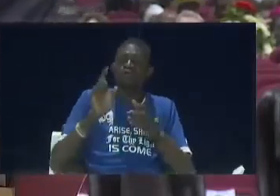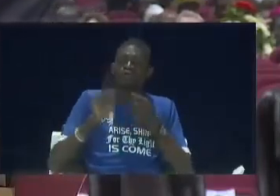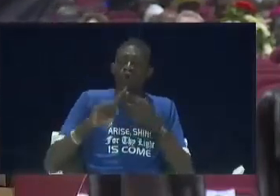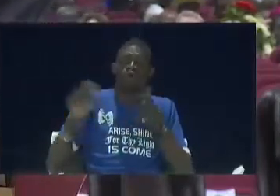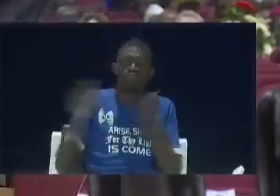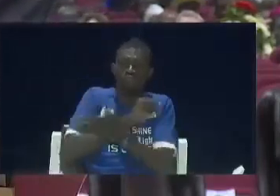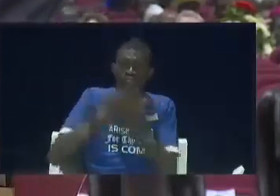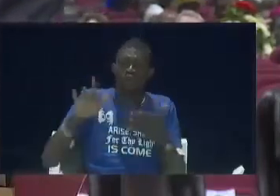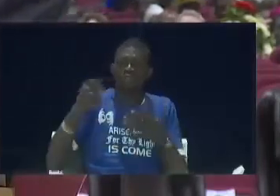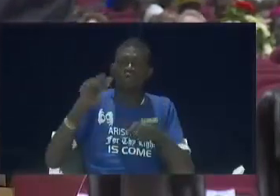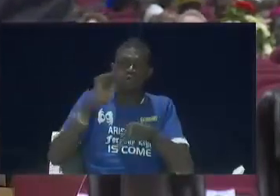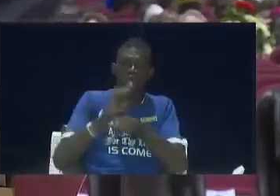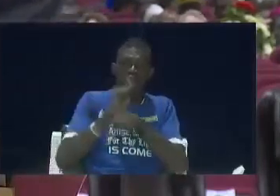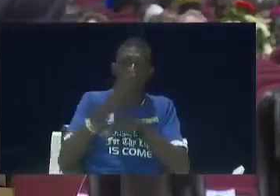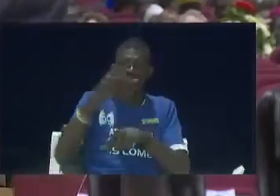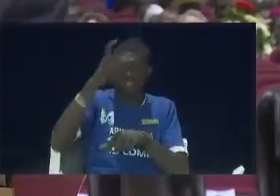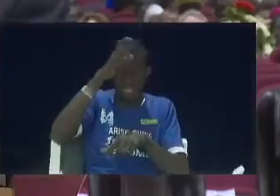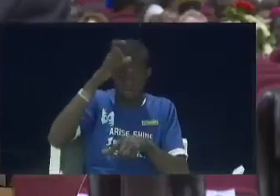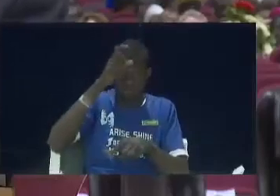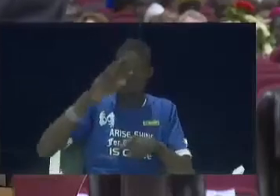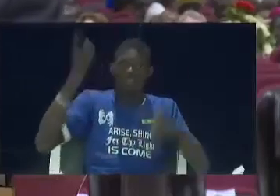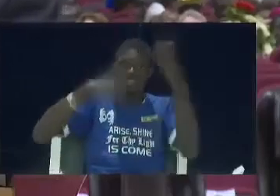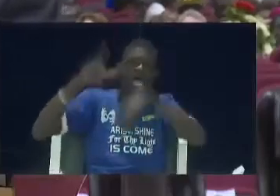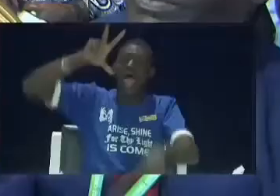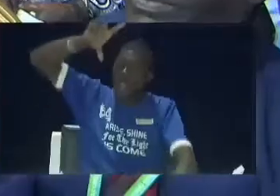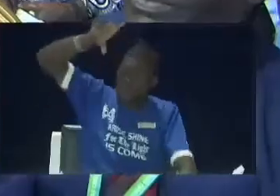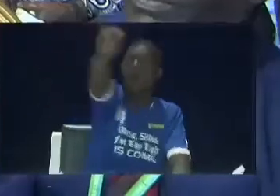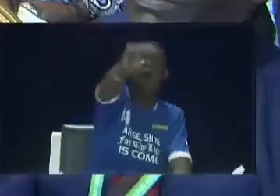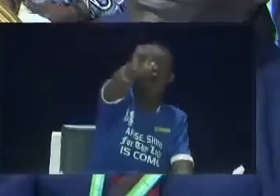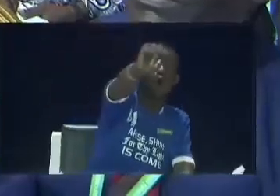the works of the devil. Somebody say, no.